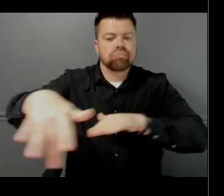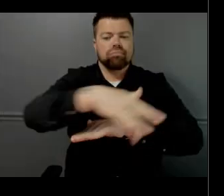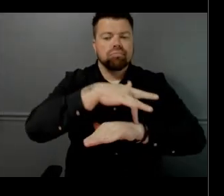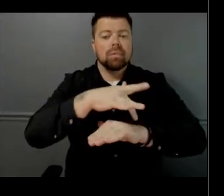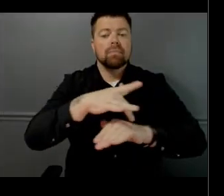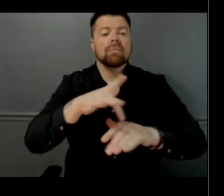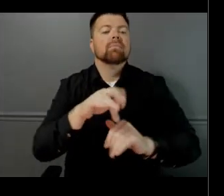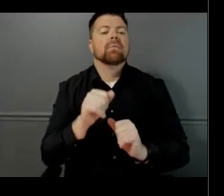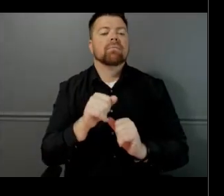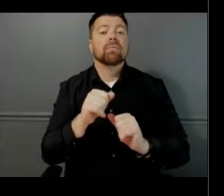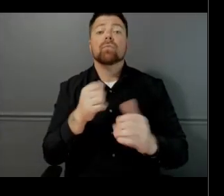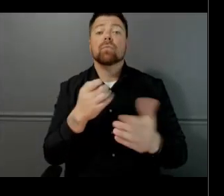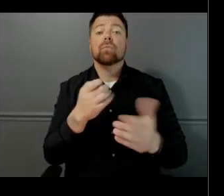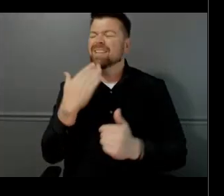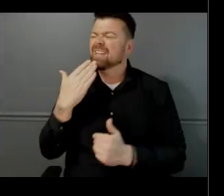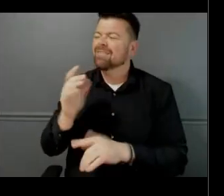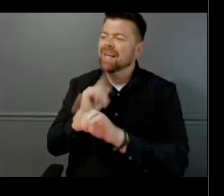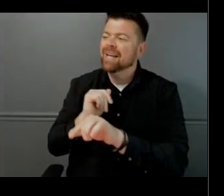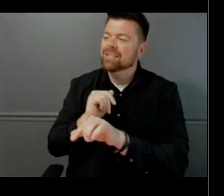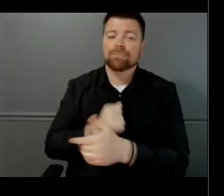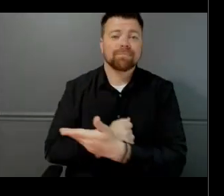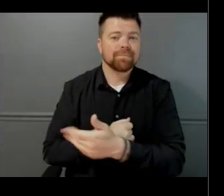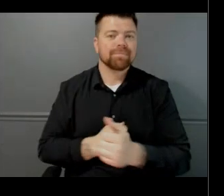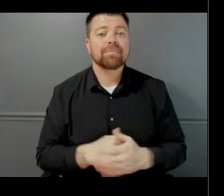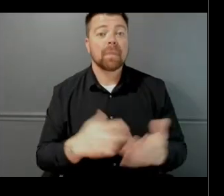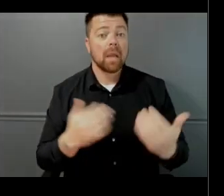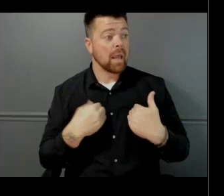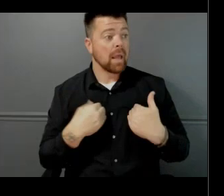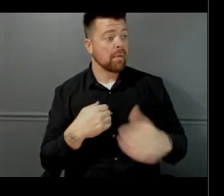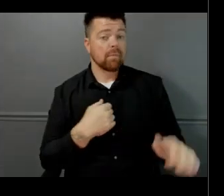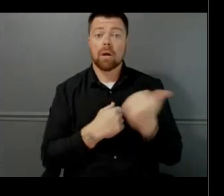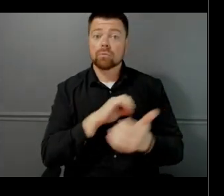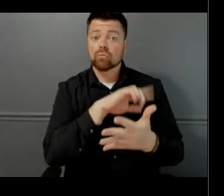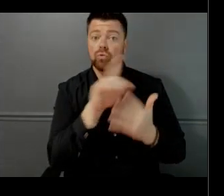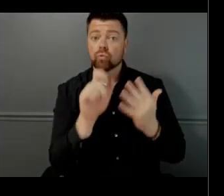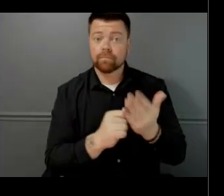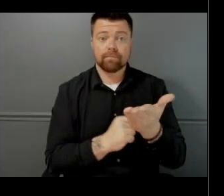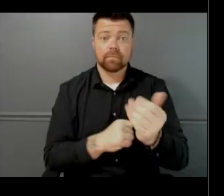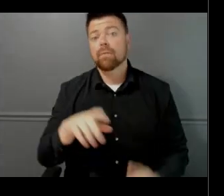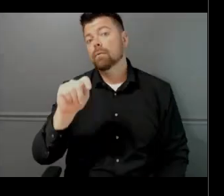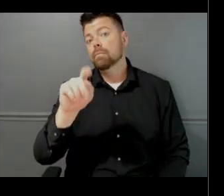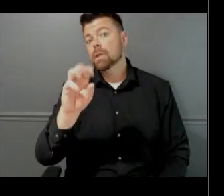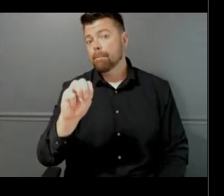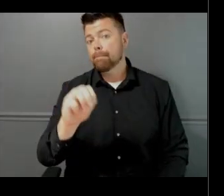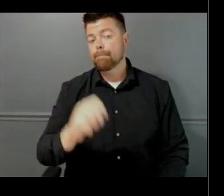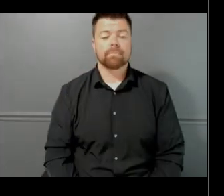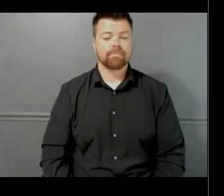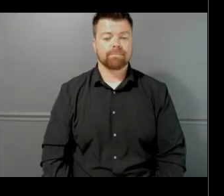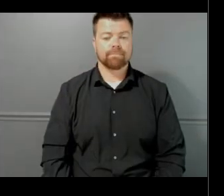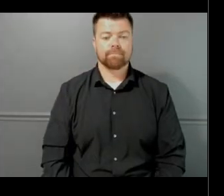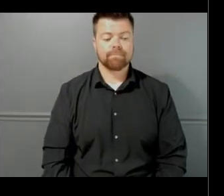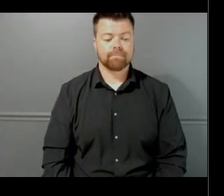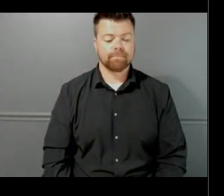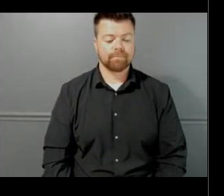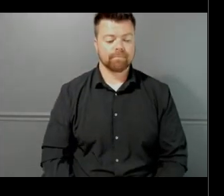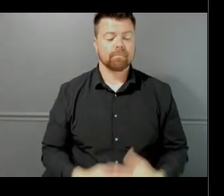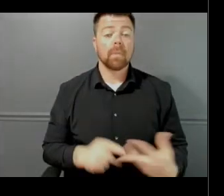Thank you for that answer. We have another question from Tom, and this is